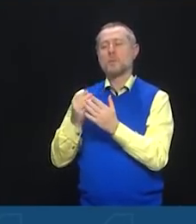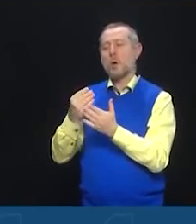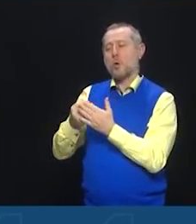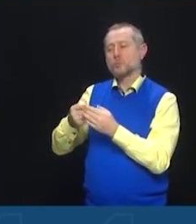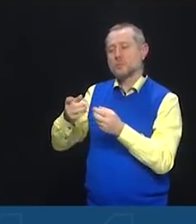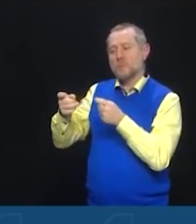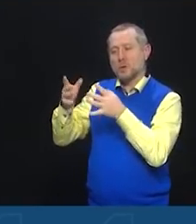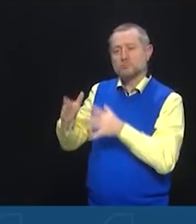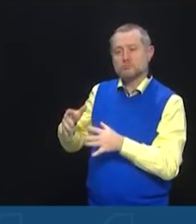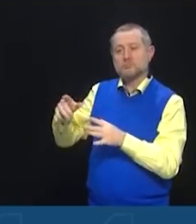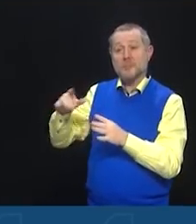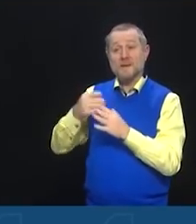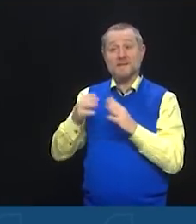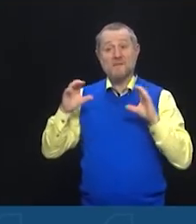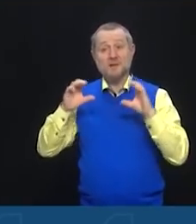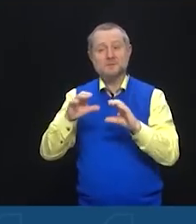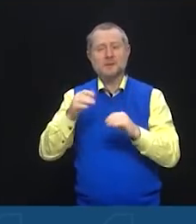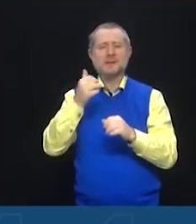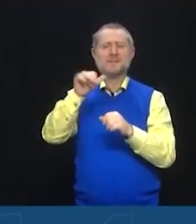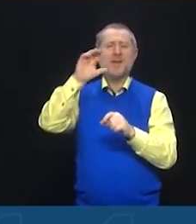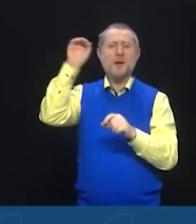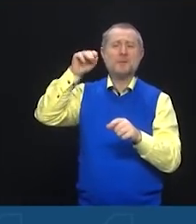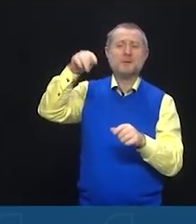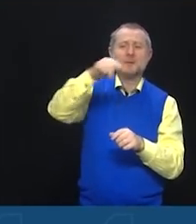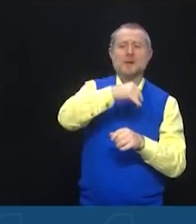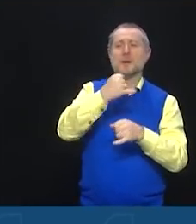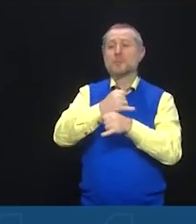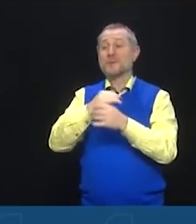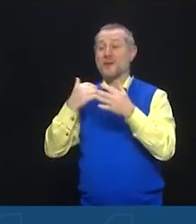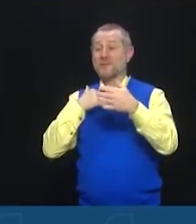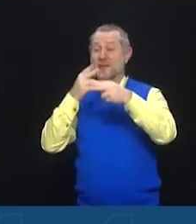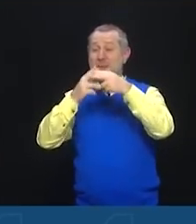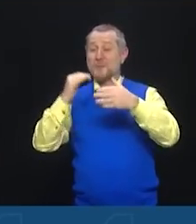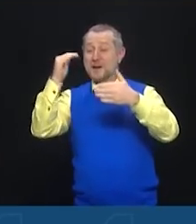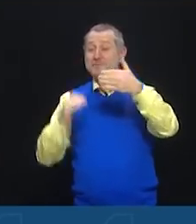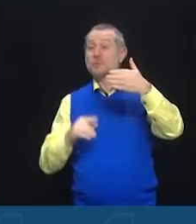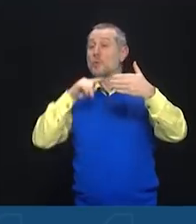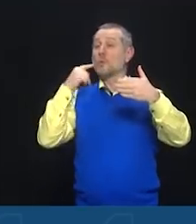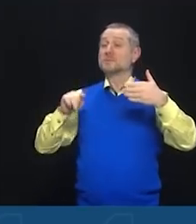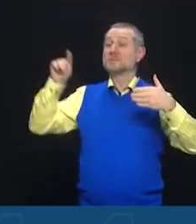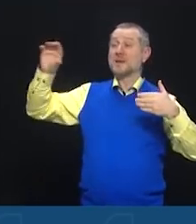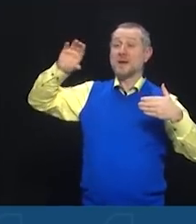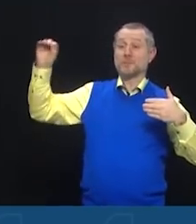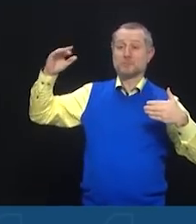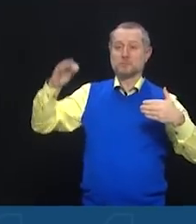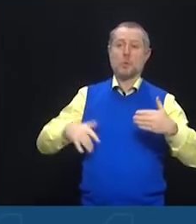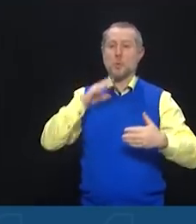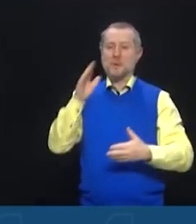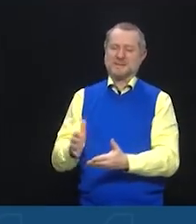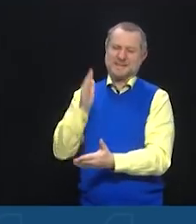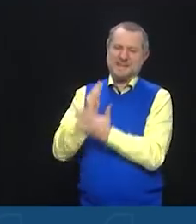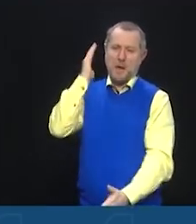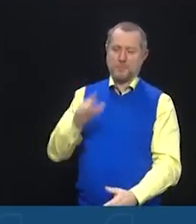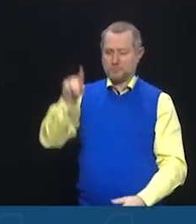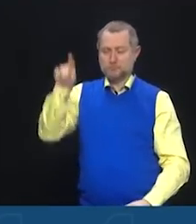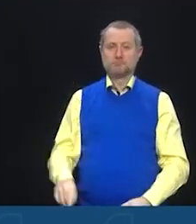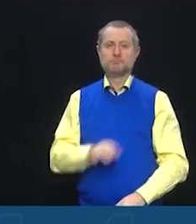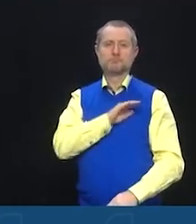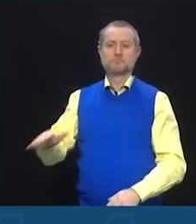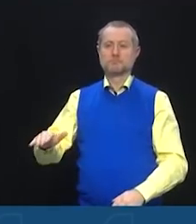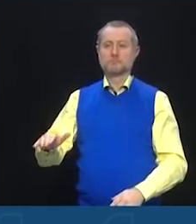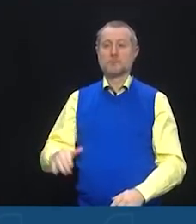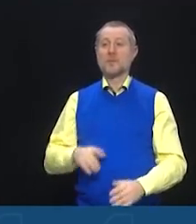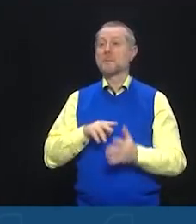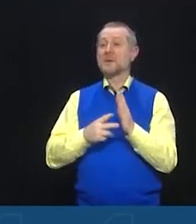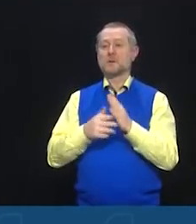any company or institution that is on a list of Russian headquartered entities. So we're going to also continue to refrain from any future